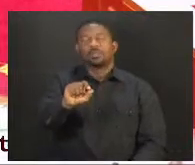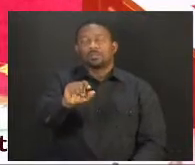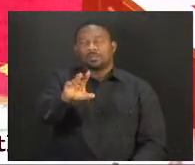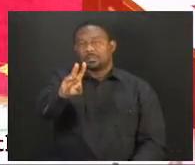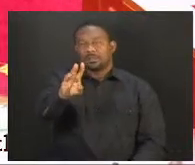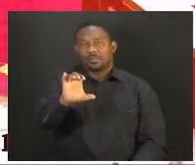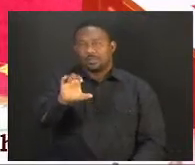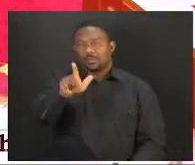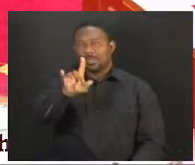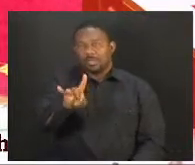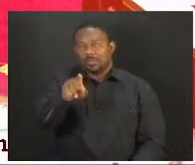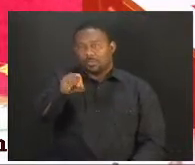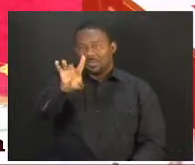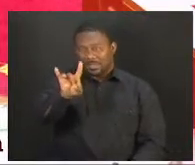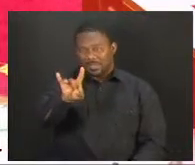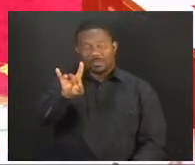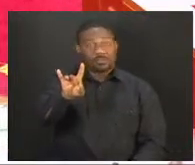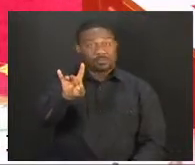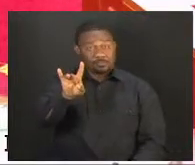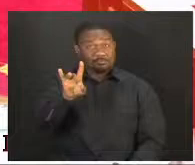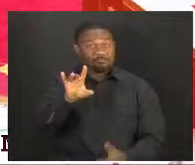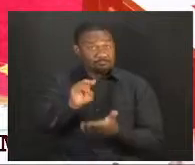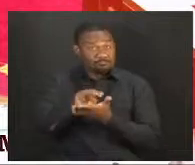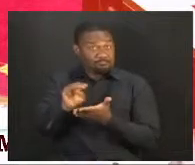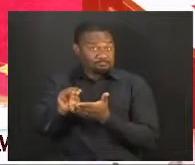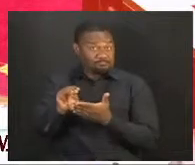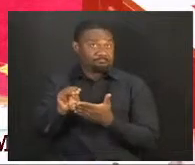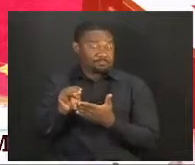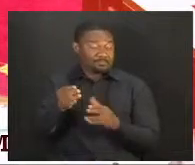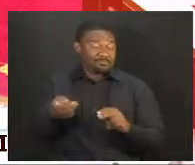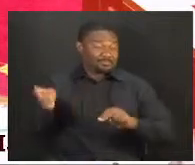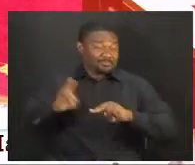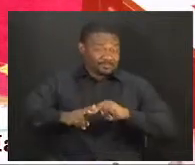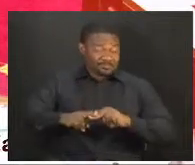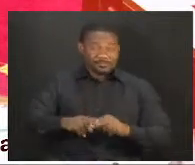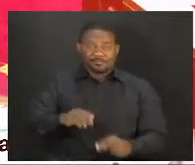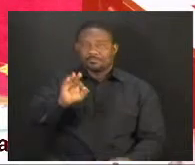8.8 million Ghana cedis for last year has been increased to